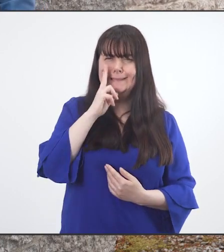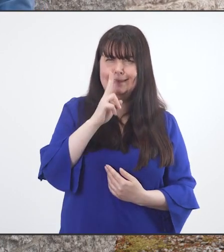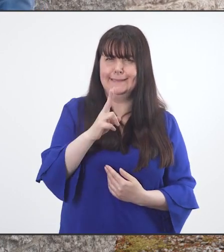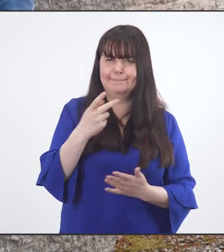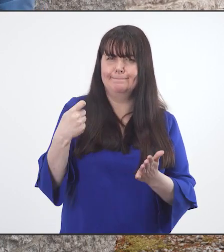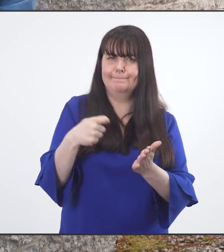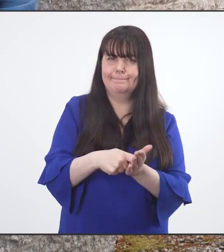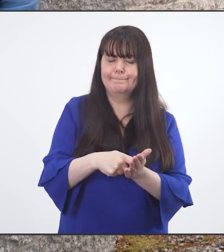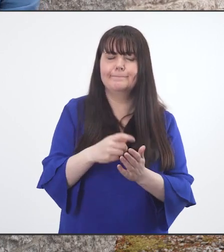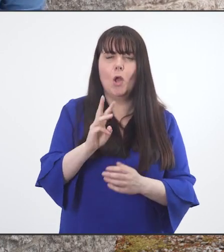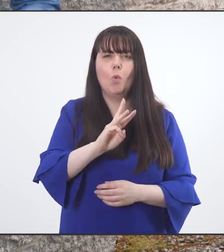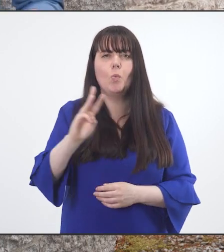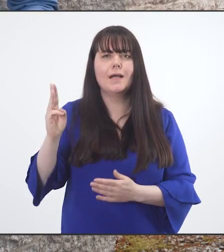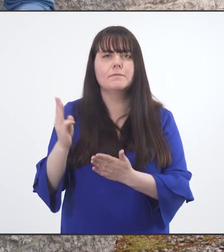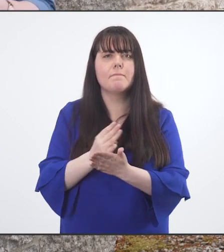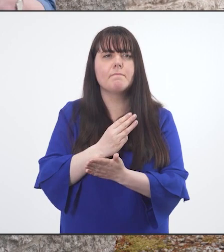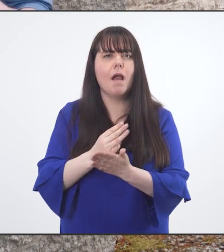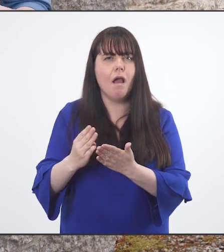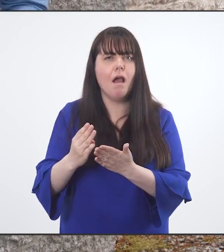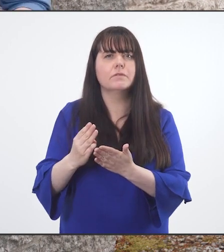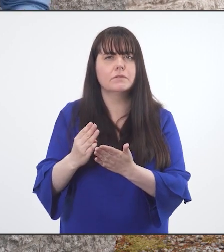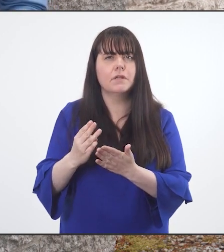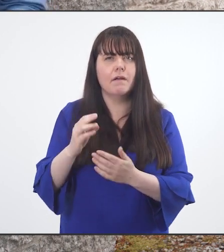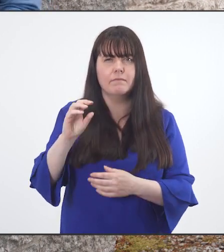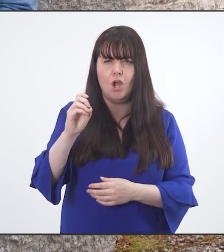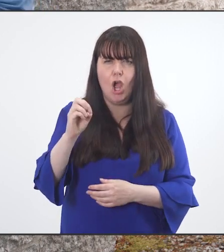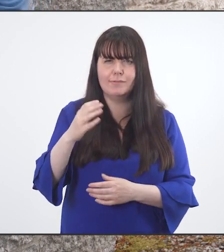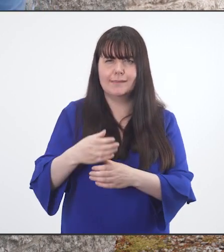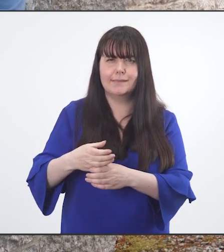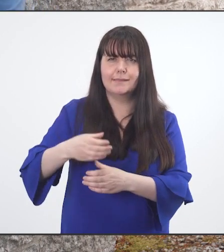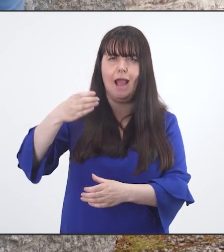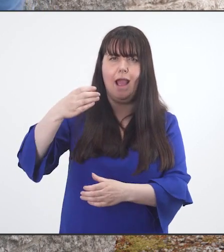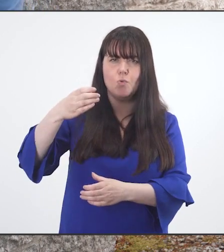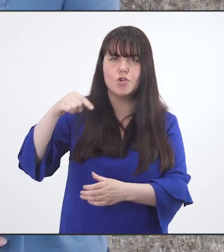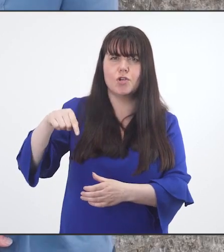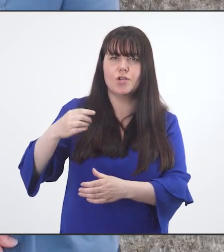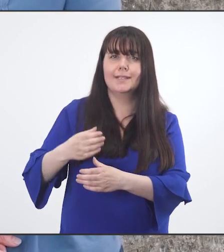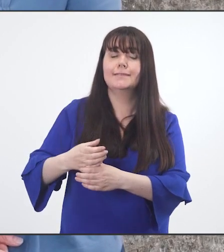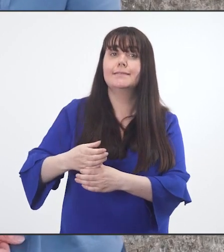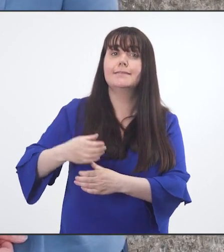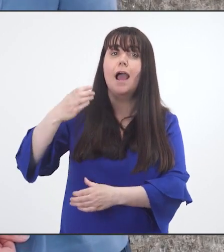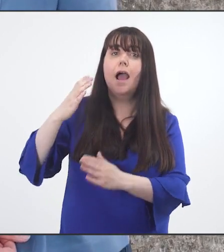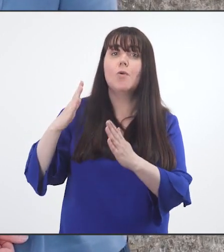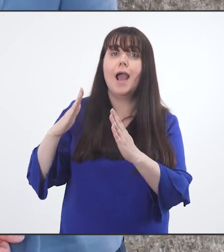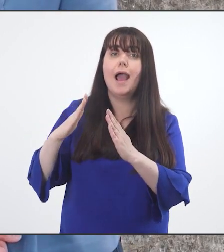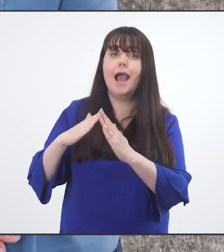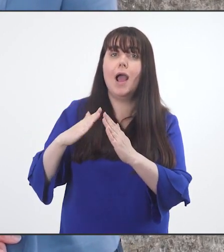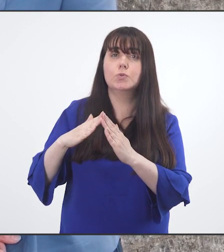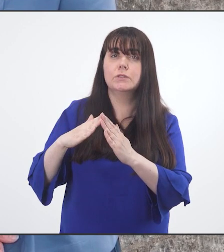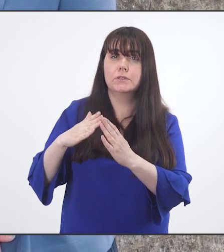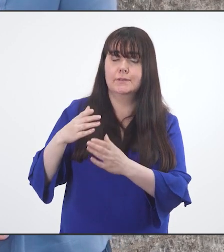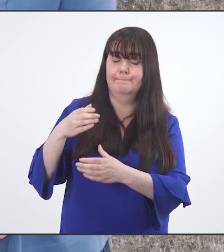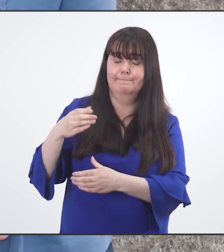this might tie in with an extension to the building around this time, because what we see being added to